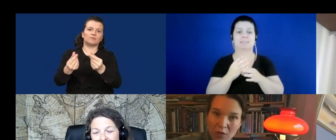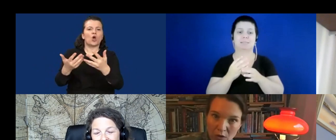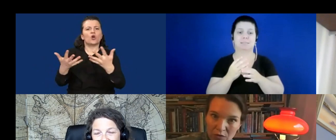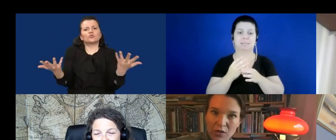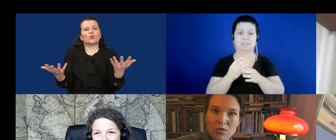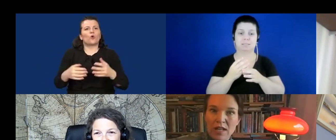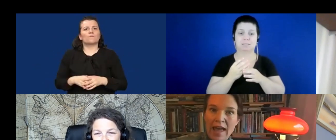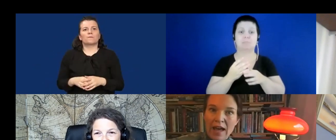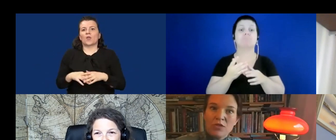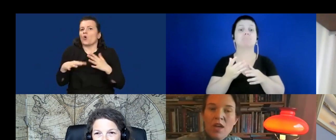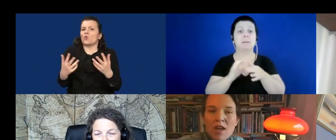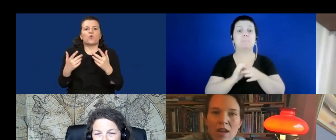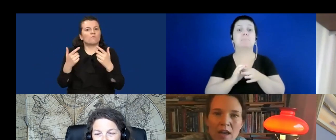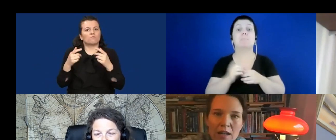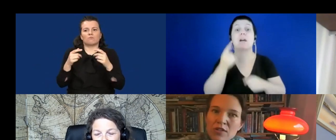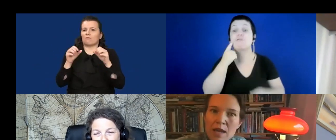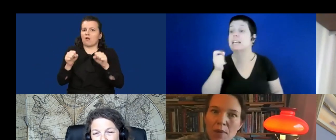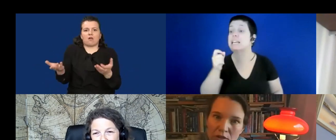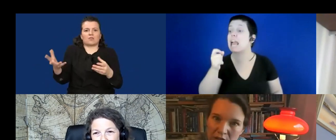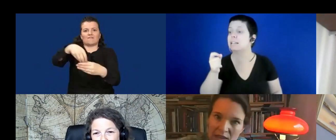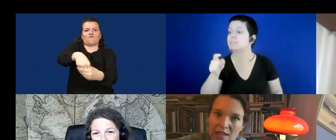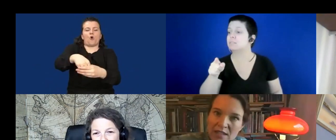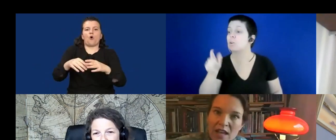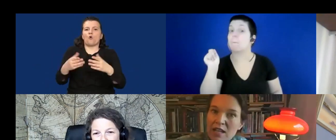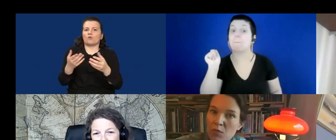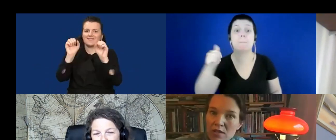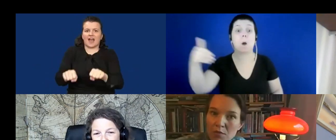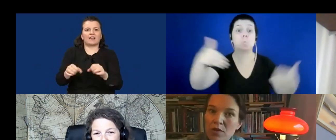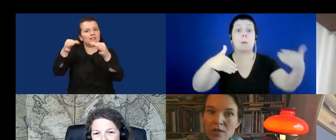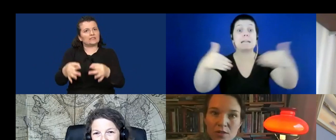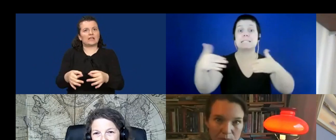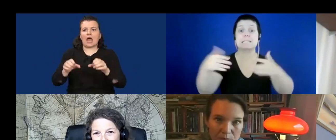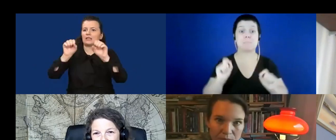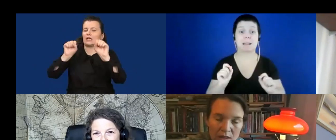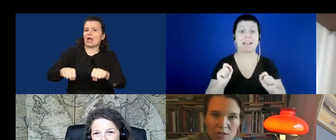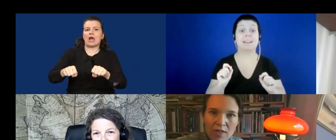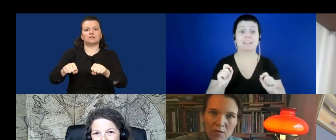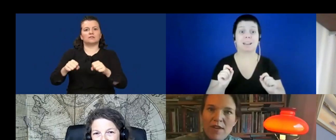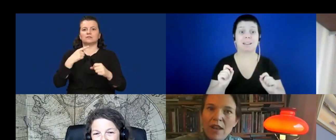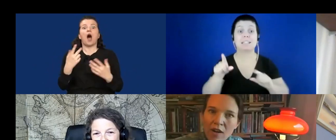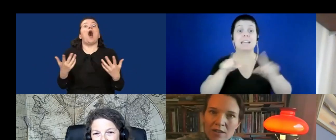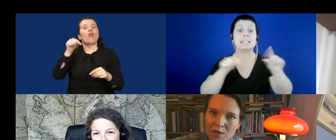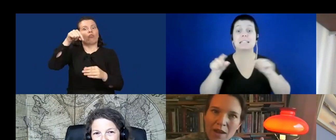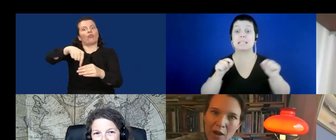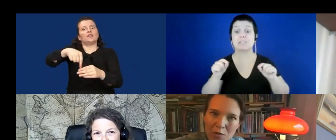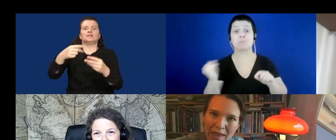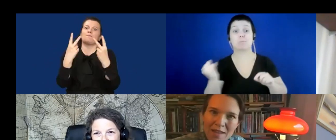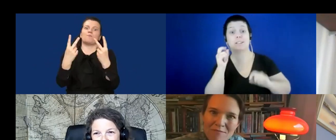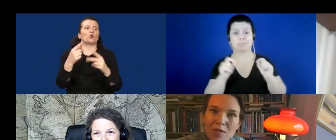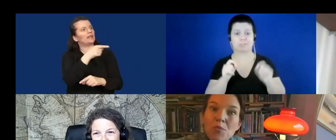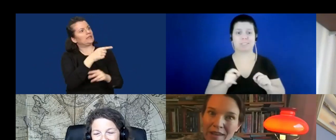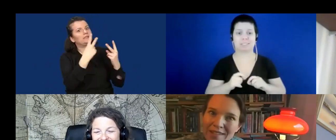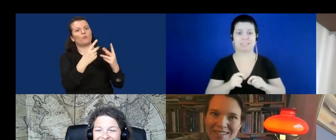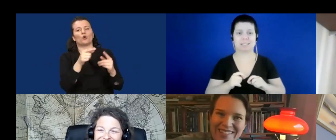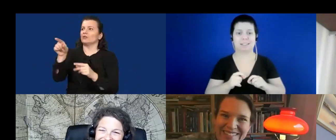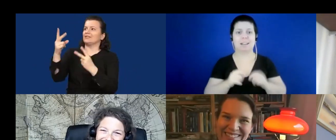be involved, who's allowed to take part in things and decide what's important. Sorry, that was a very long answer, but I hope you get